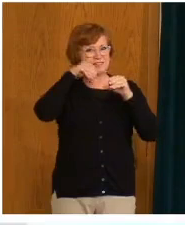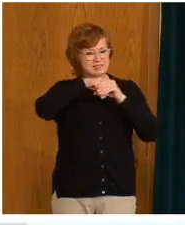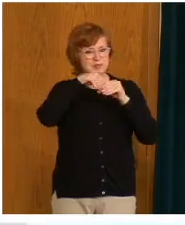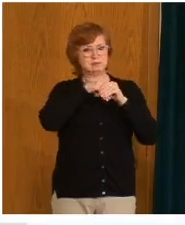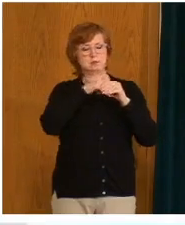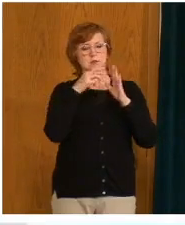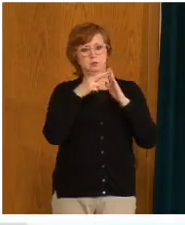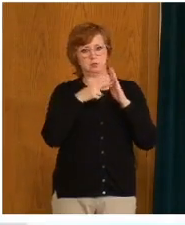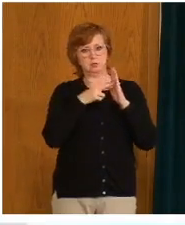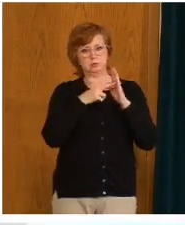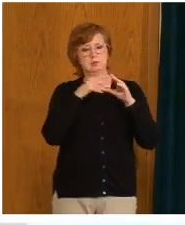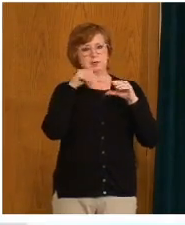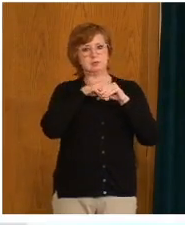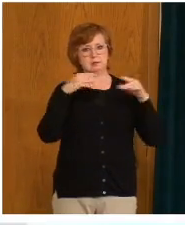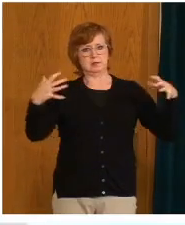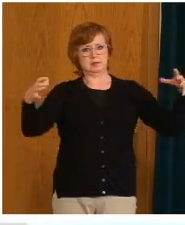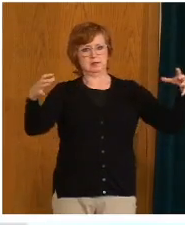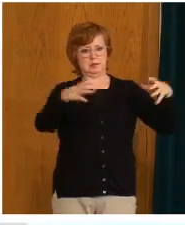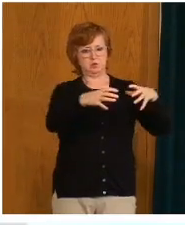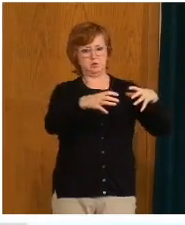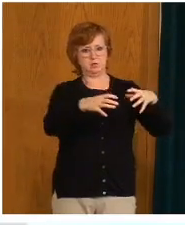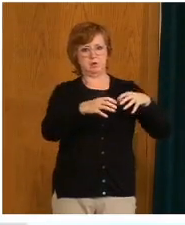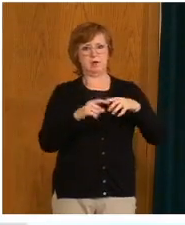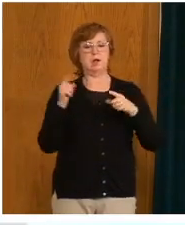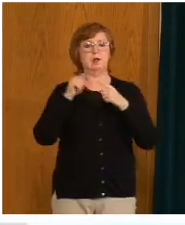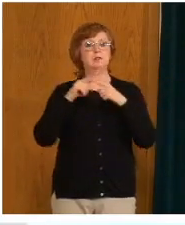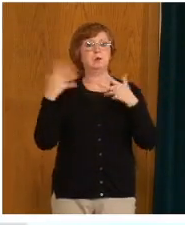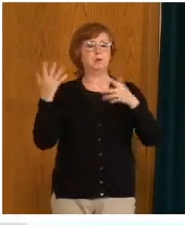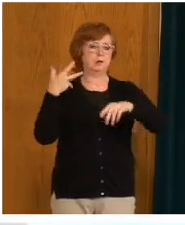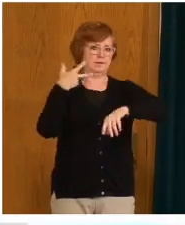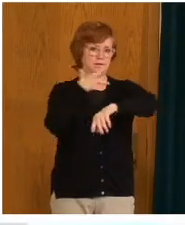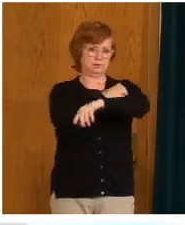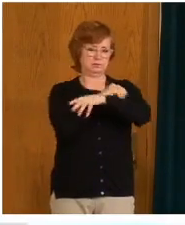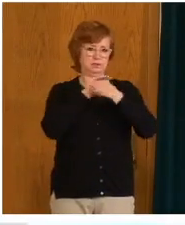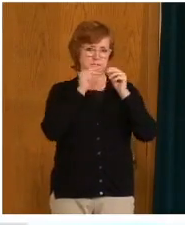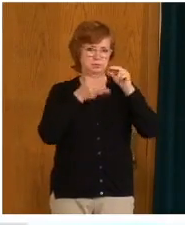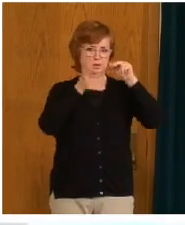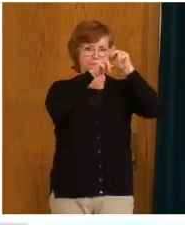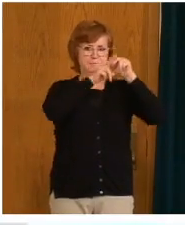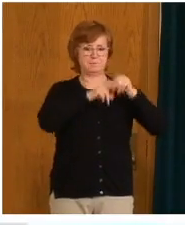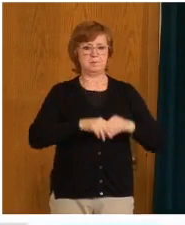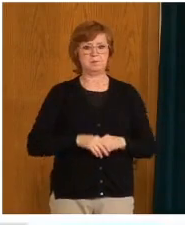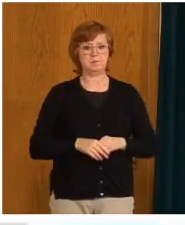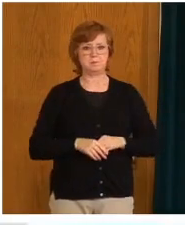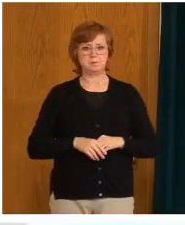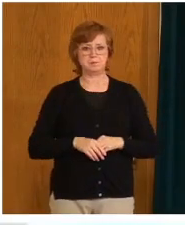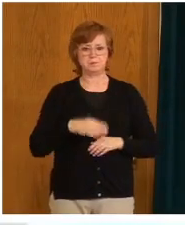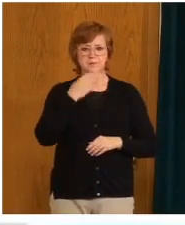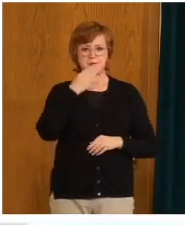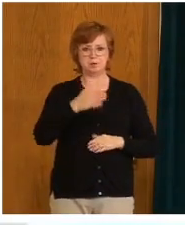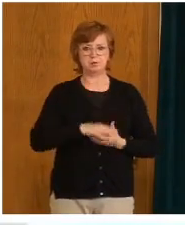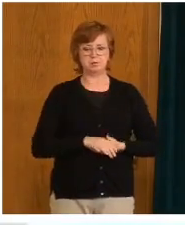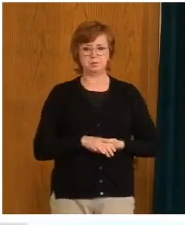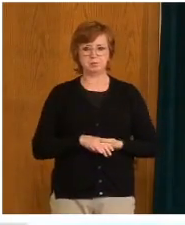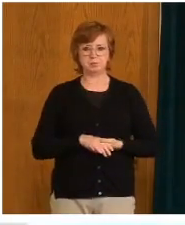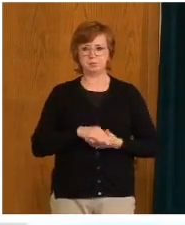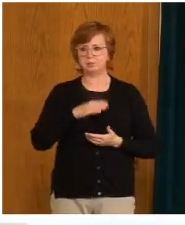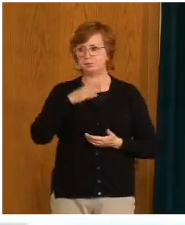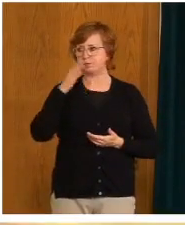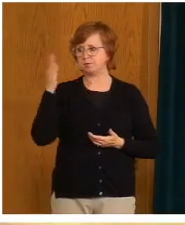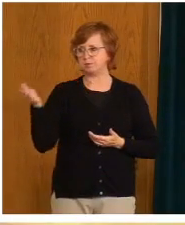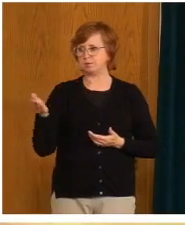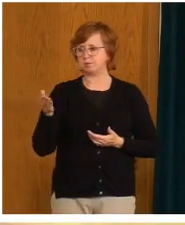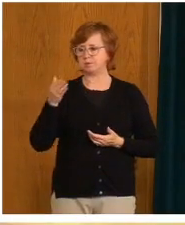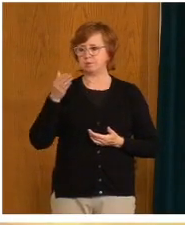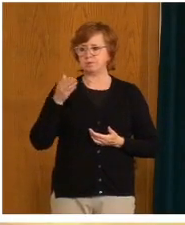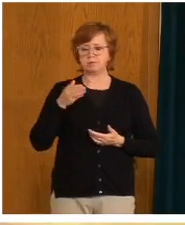that our case numbers are low enough, our vaccination rates are high enough for us to think beyond step 2. Thank you. We'll